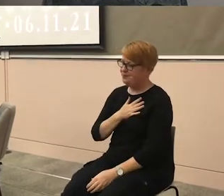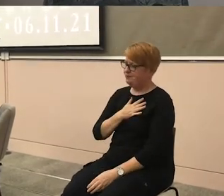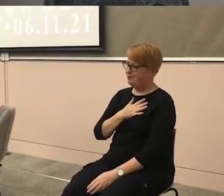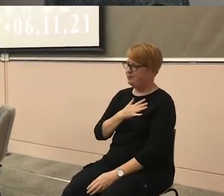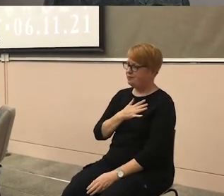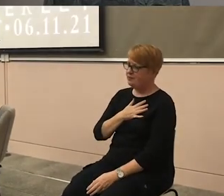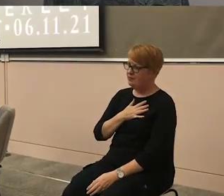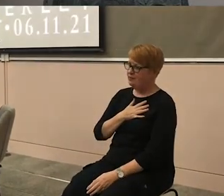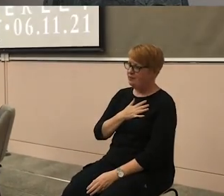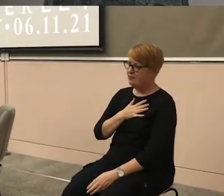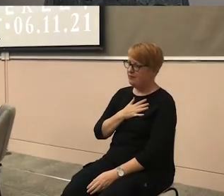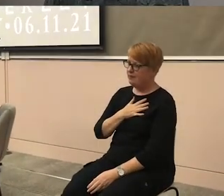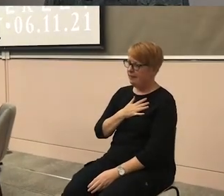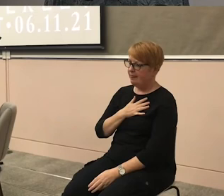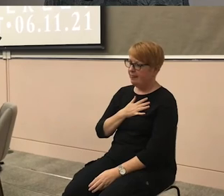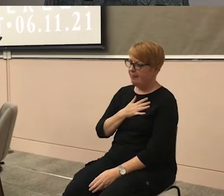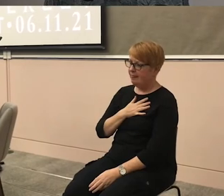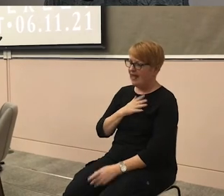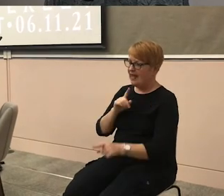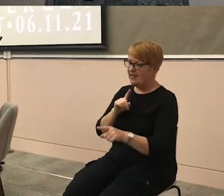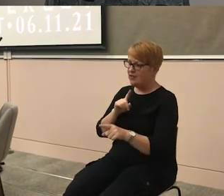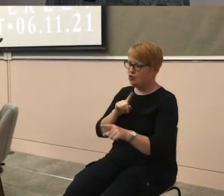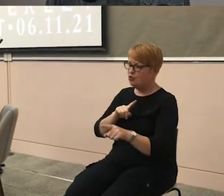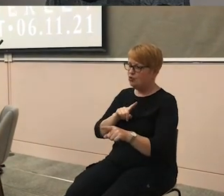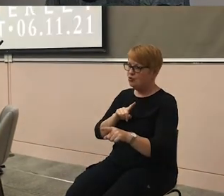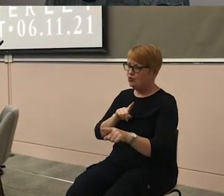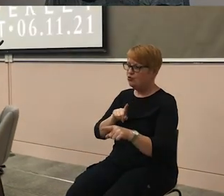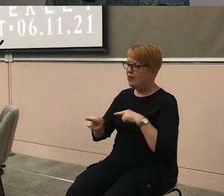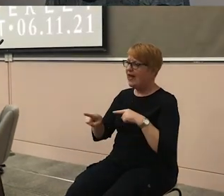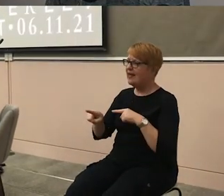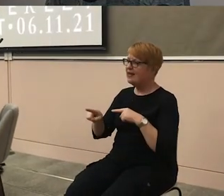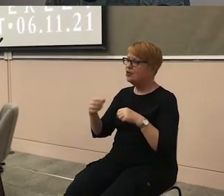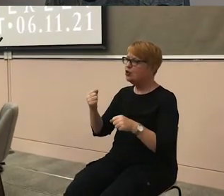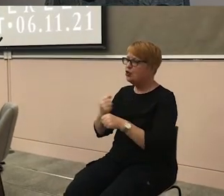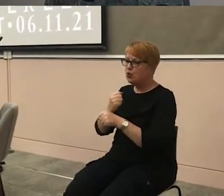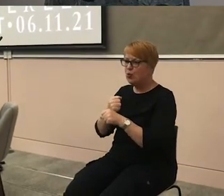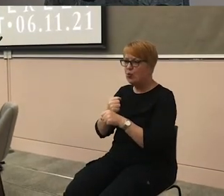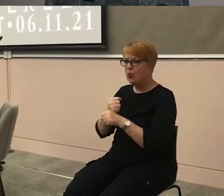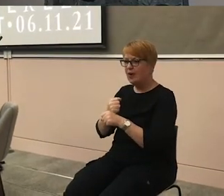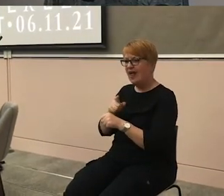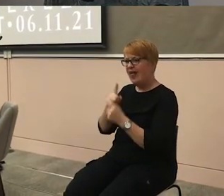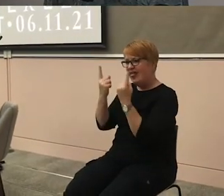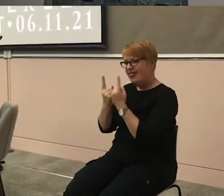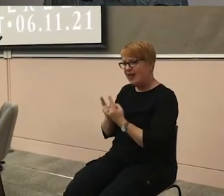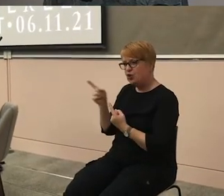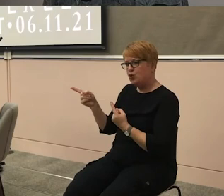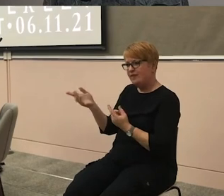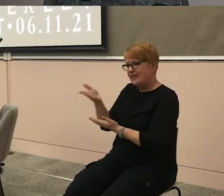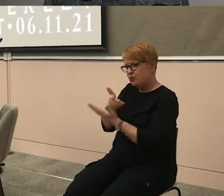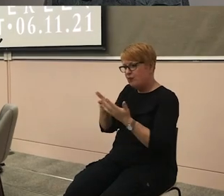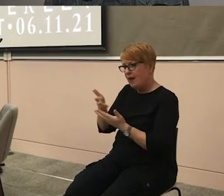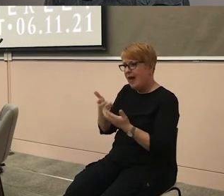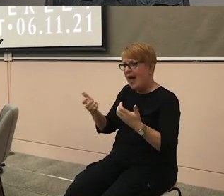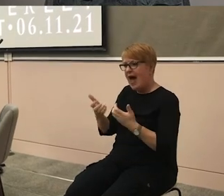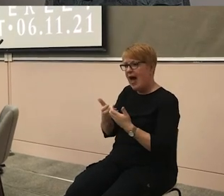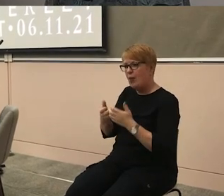in attempting to do the things that you've described, how important is it actually to create a visual or